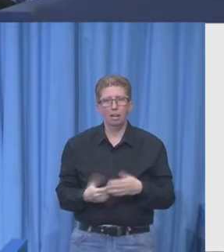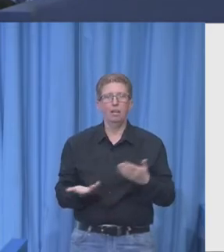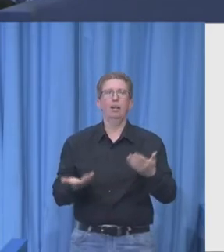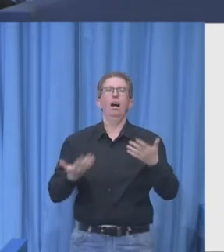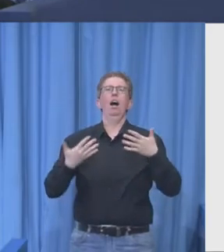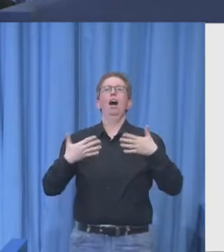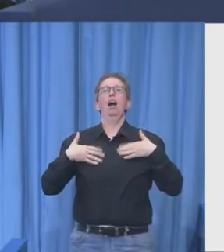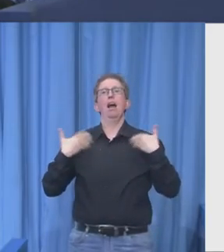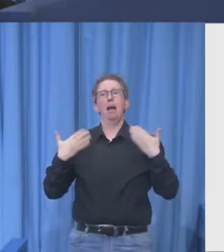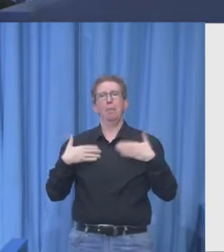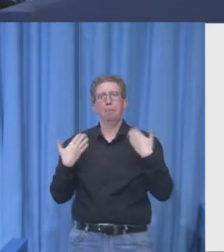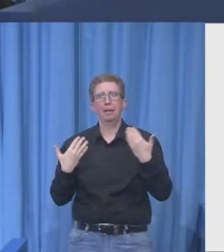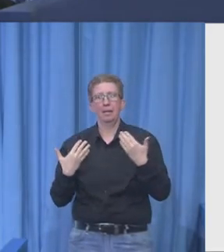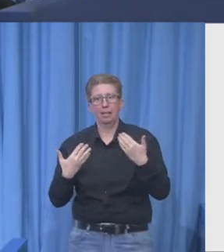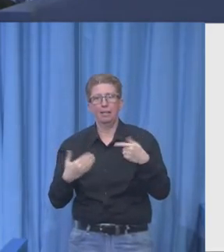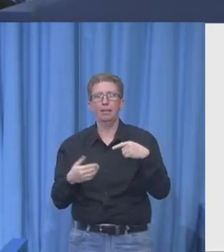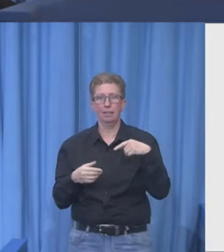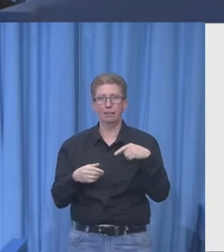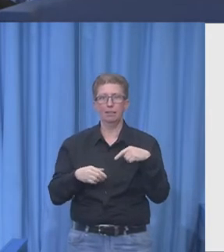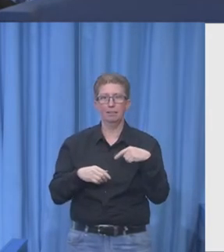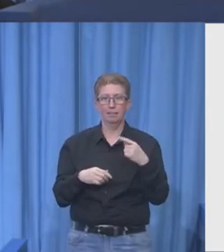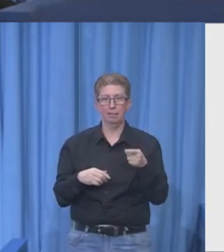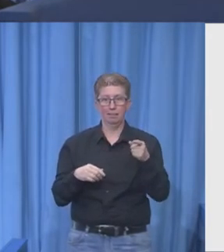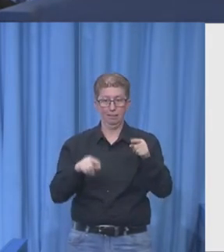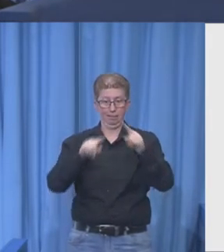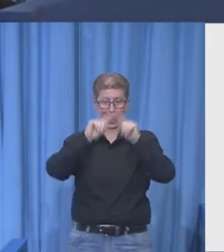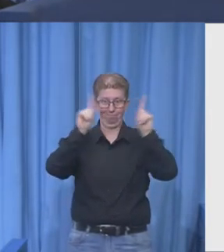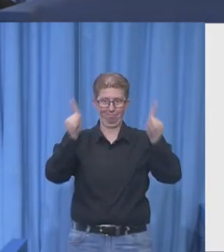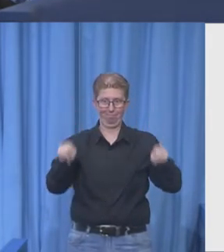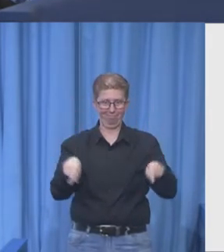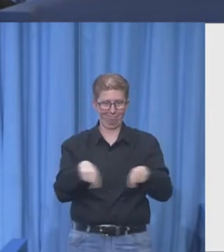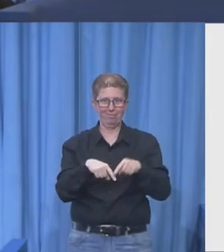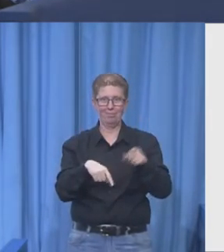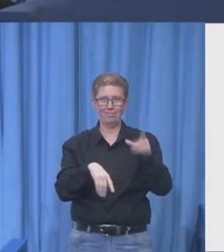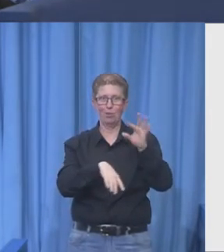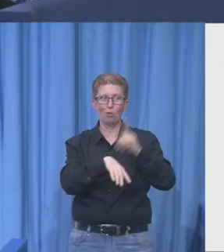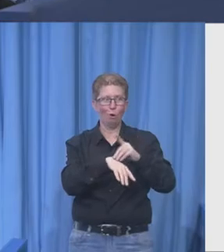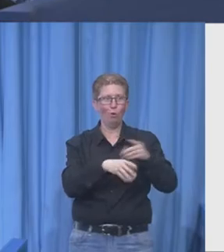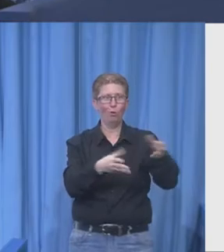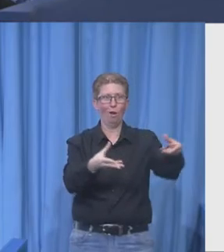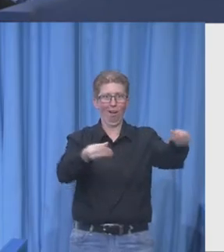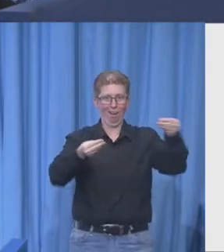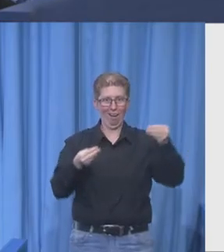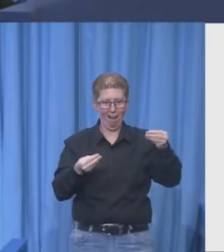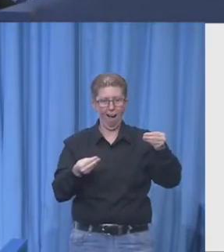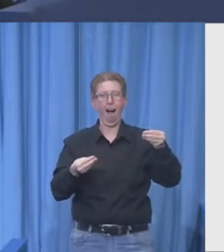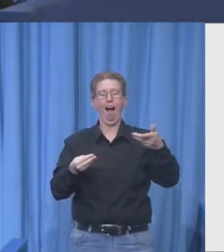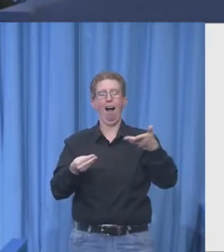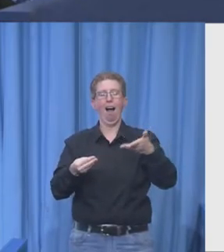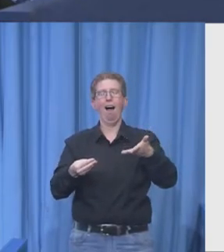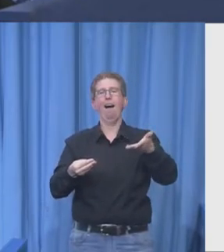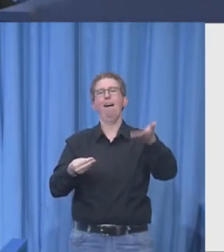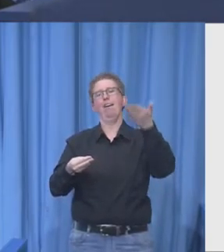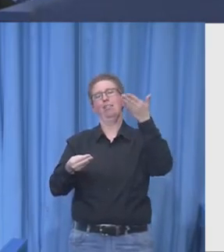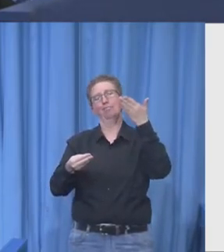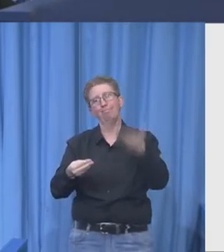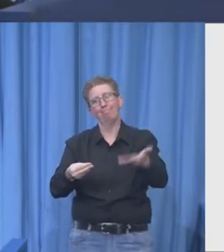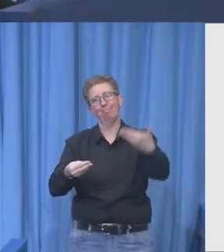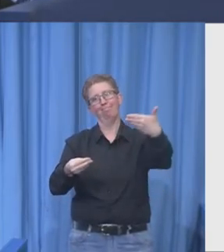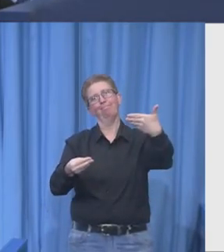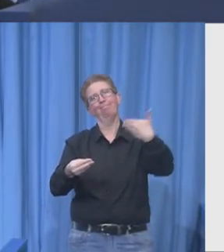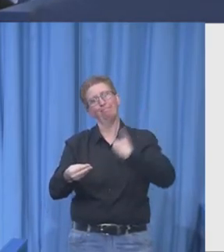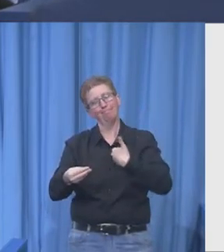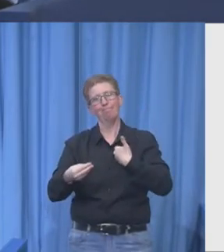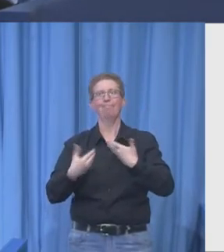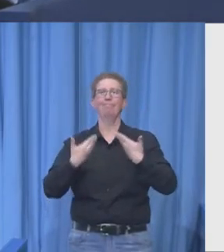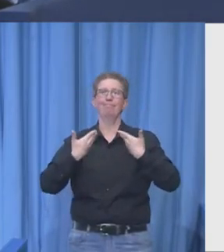and immediately afterwards I looked for a possibility to return to the